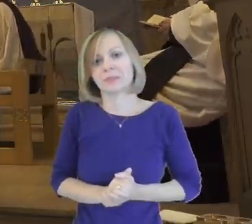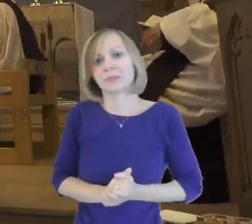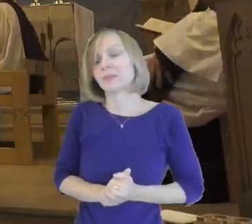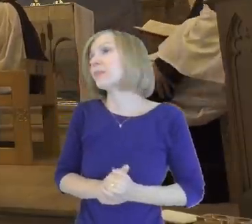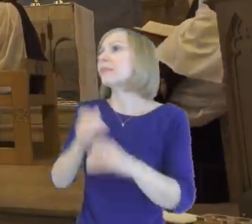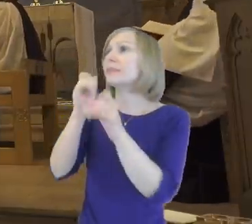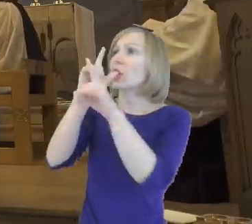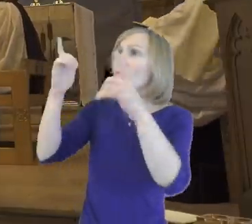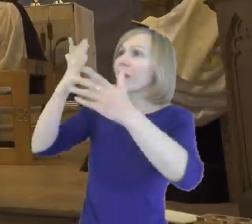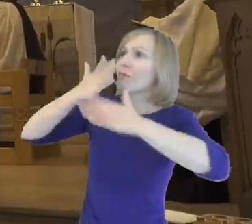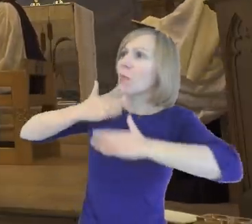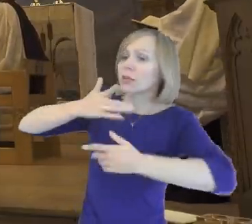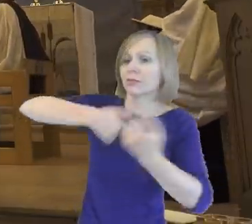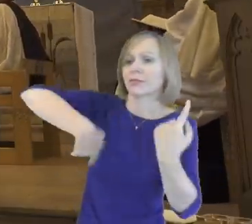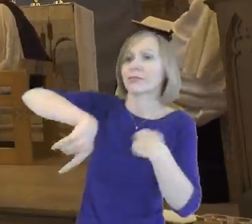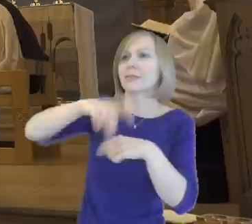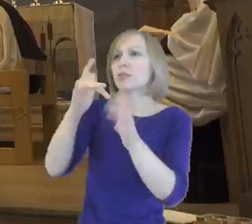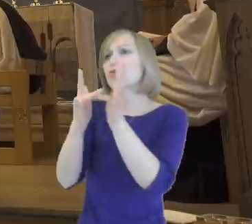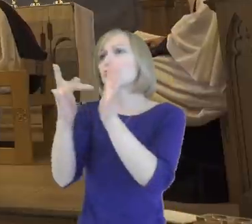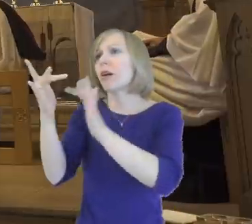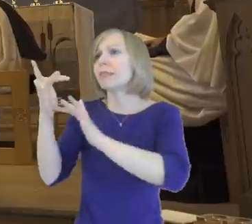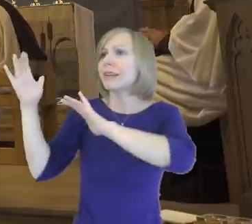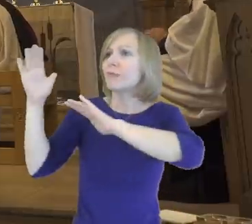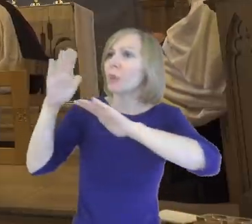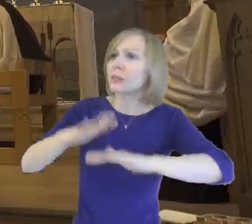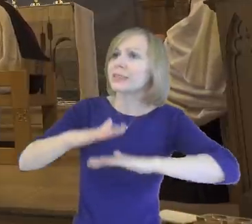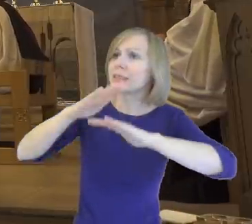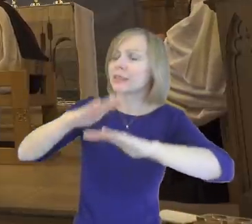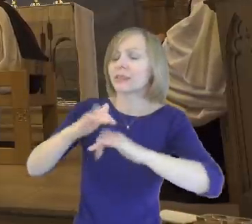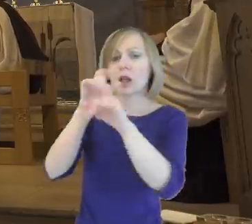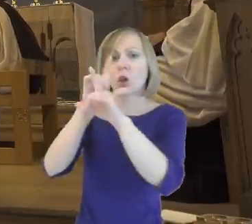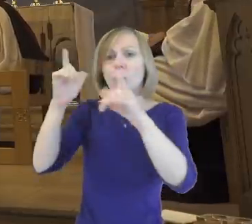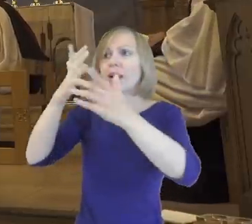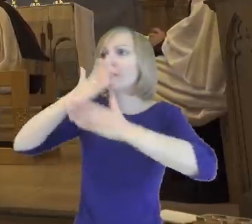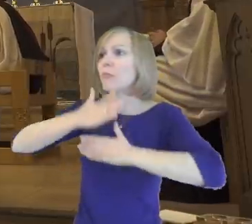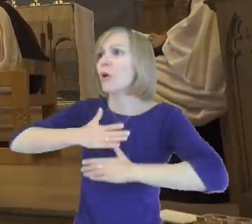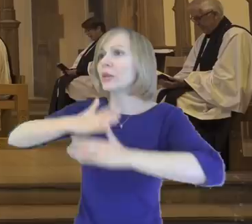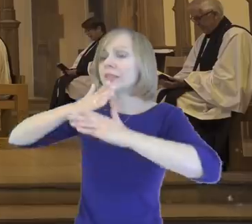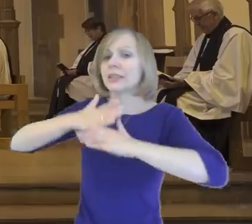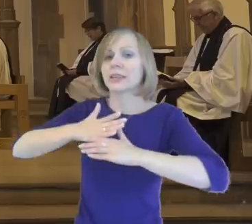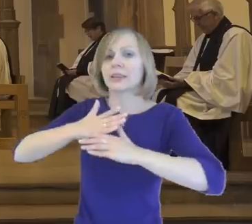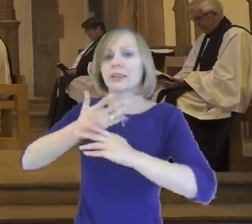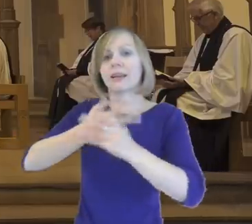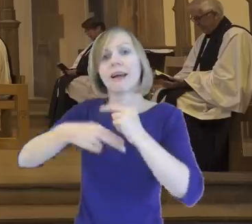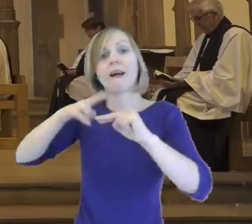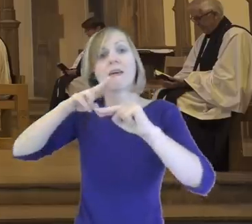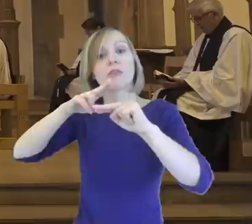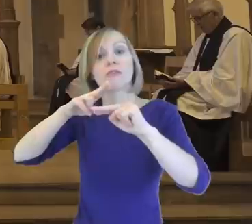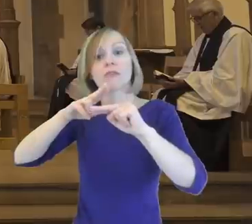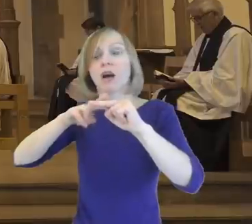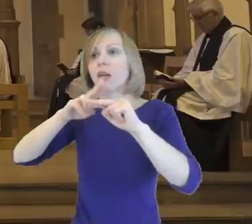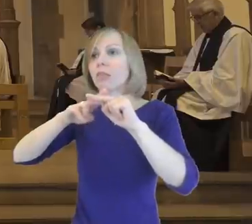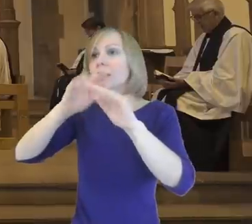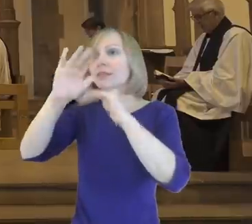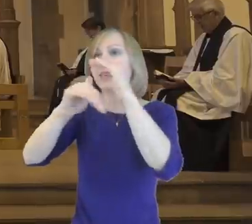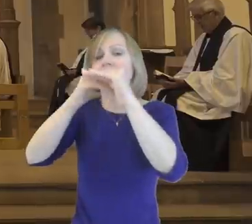Lord, have mercy upon us. Christ, have mercy upon us. Lord, have mercy upon us. Our Father, which art